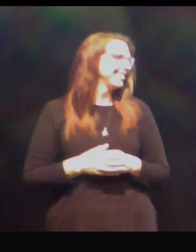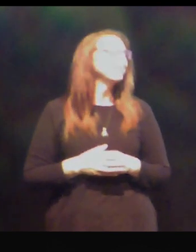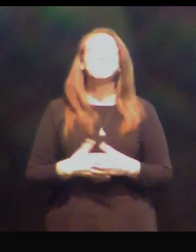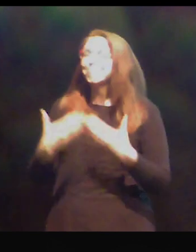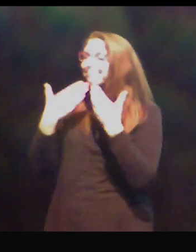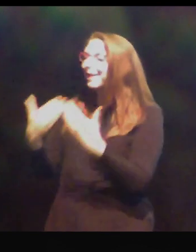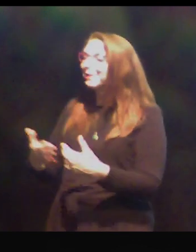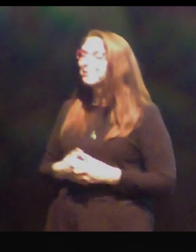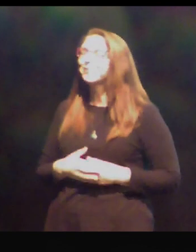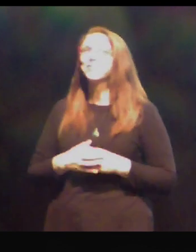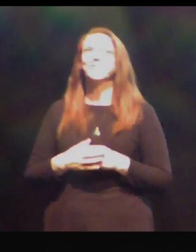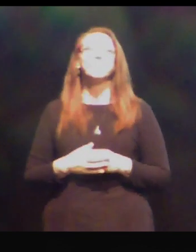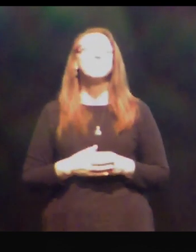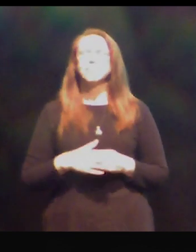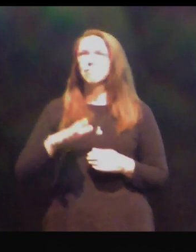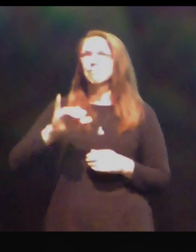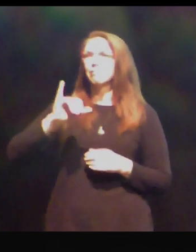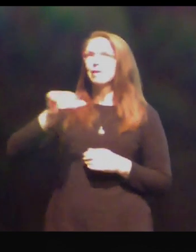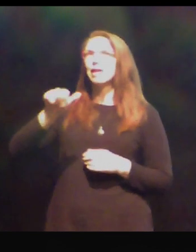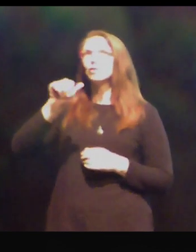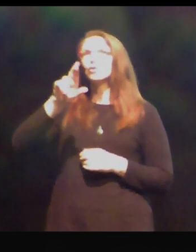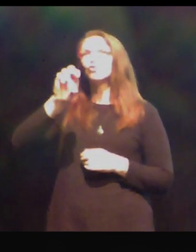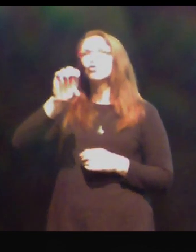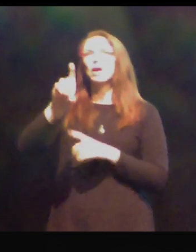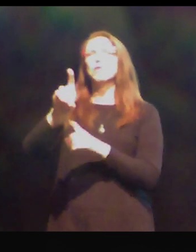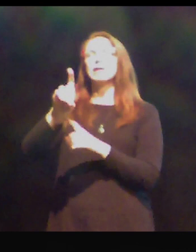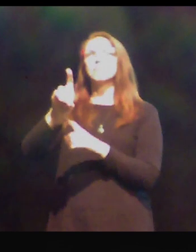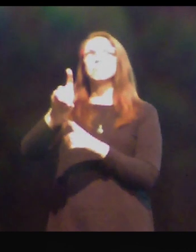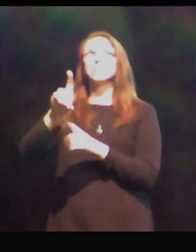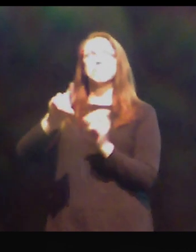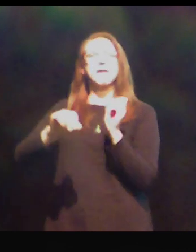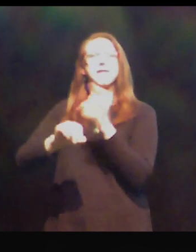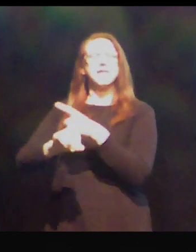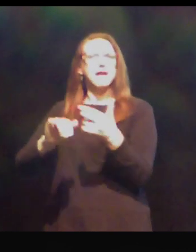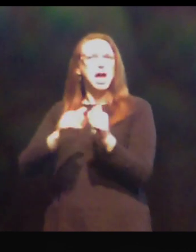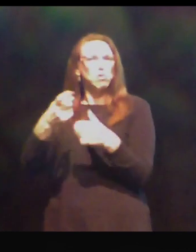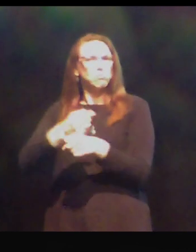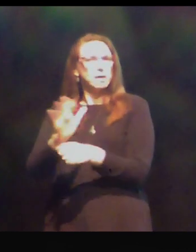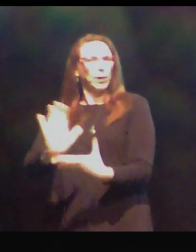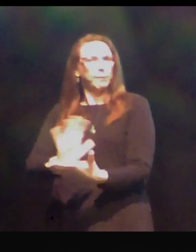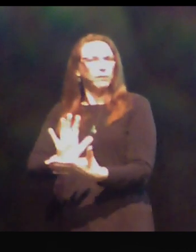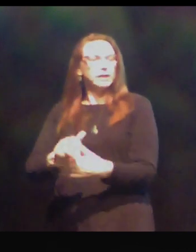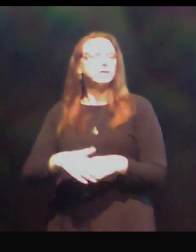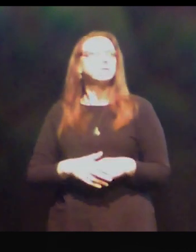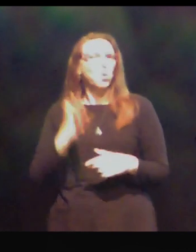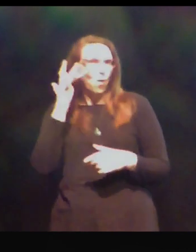Thank you. And Jared, I'd like to know how you came to do your film.